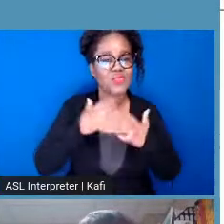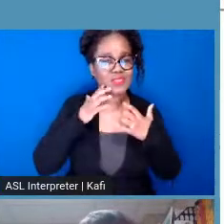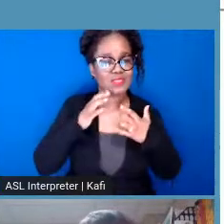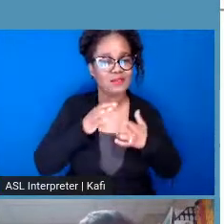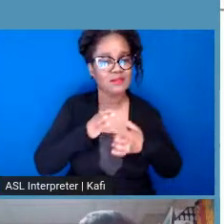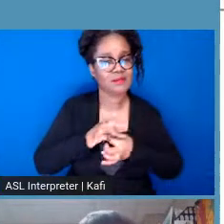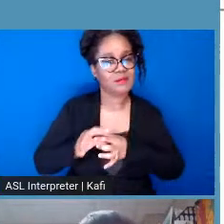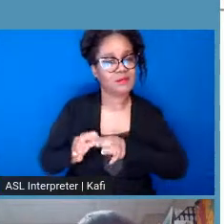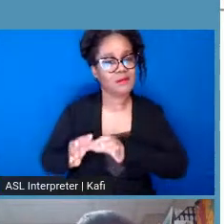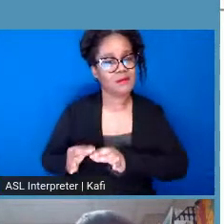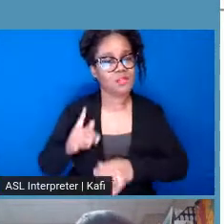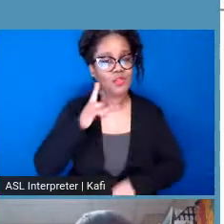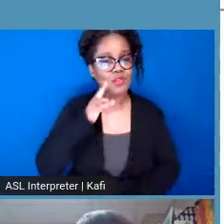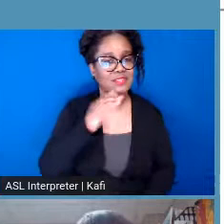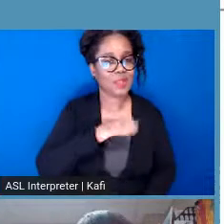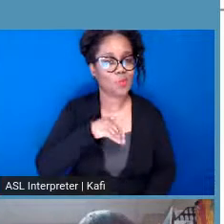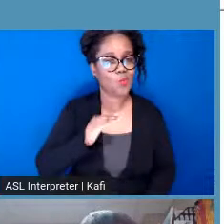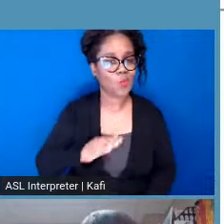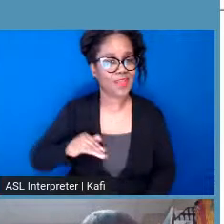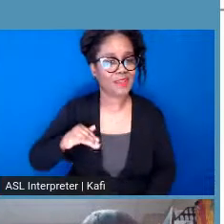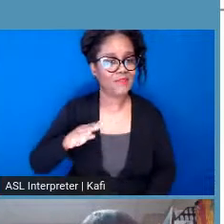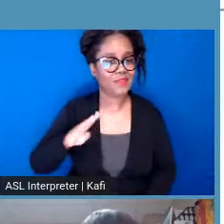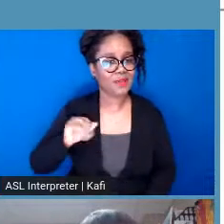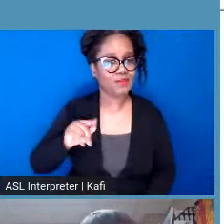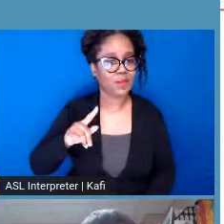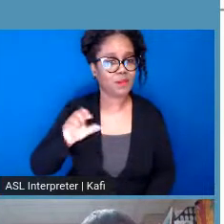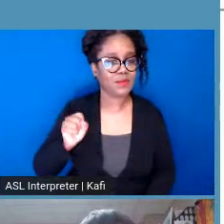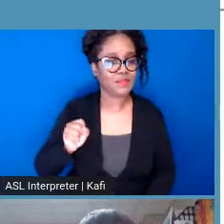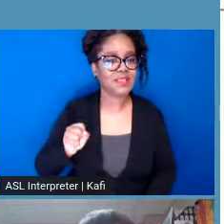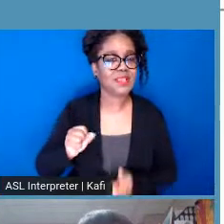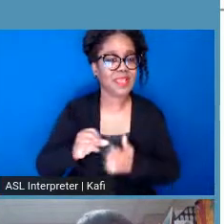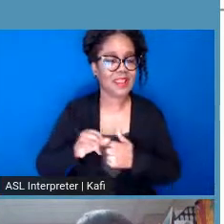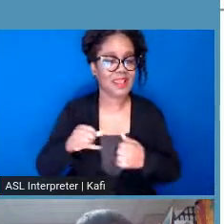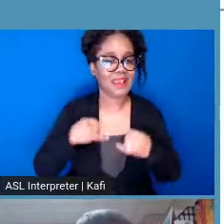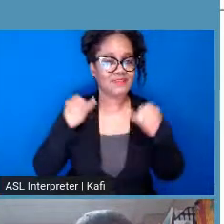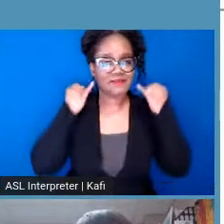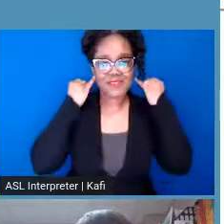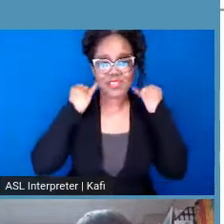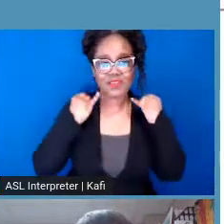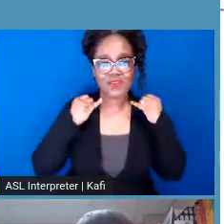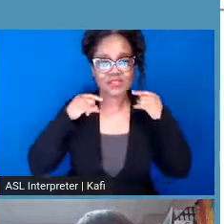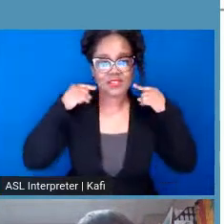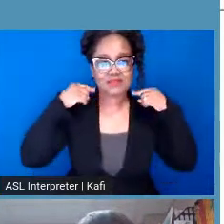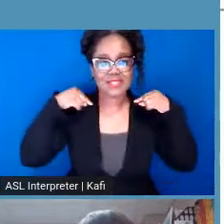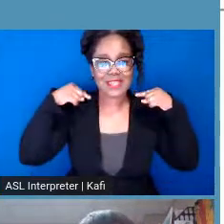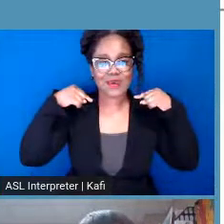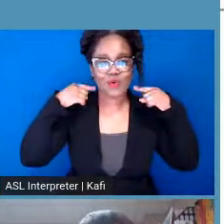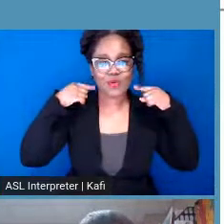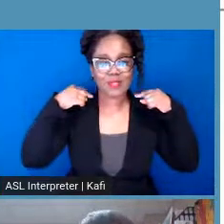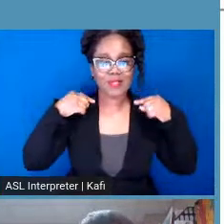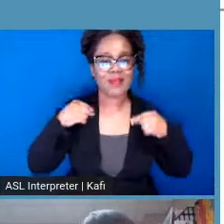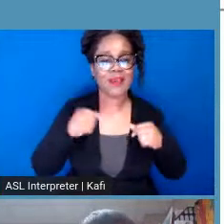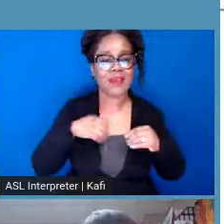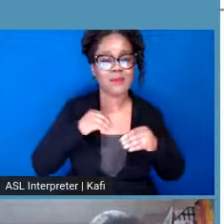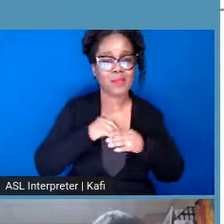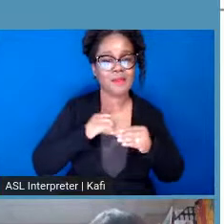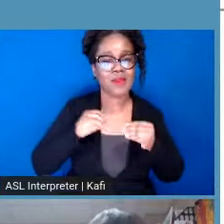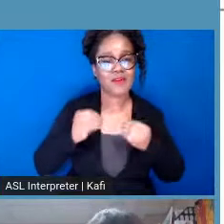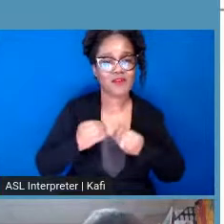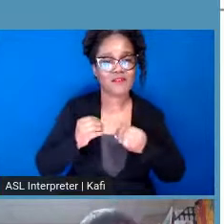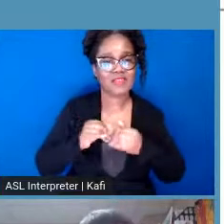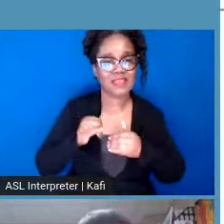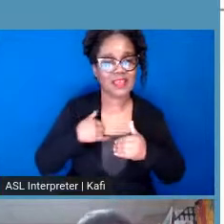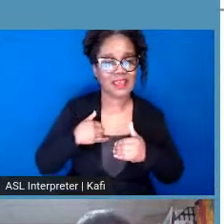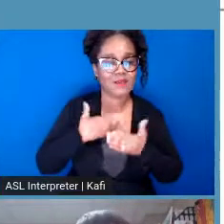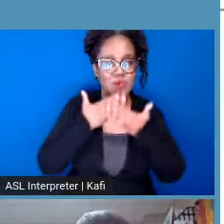earrings. I'm in my office at the museum with posters and artwork and bookshelves behind, but no